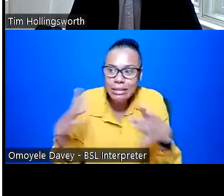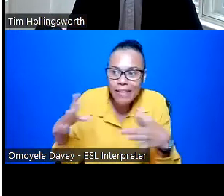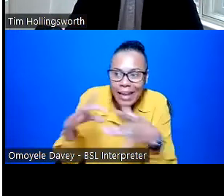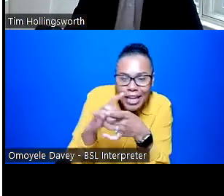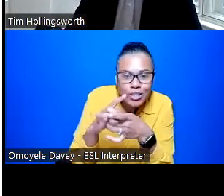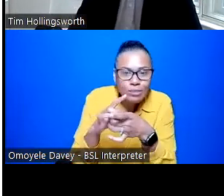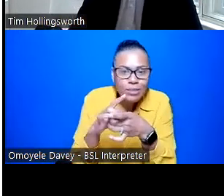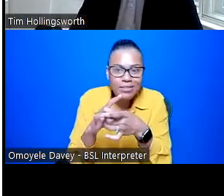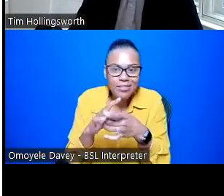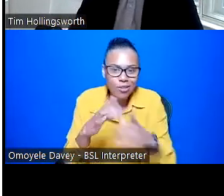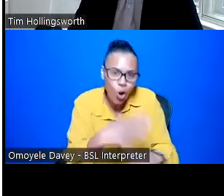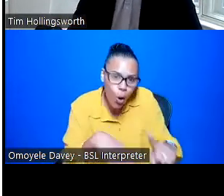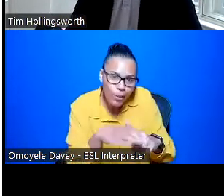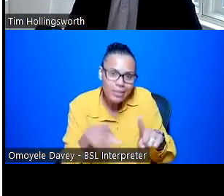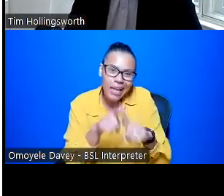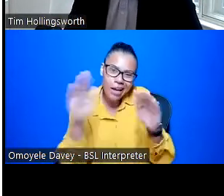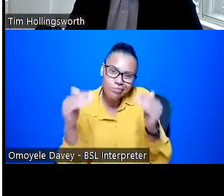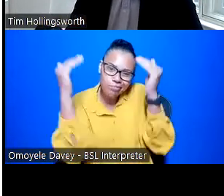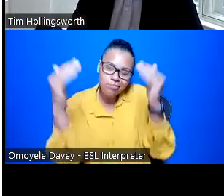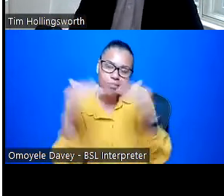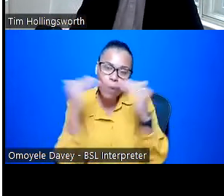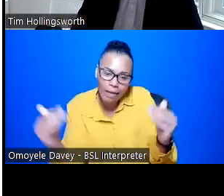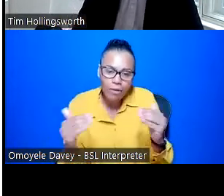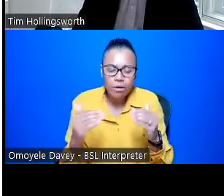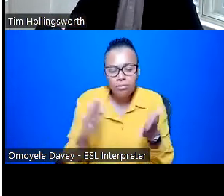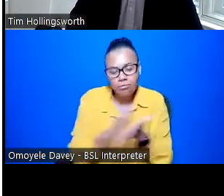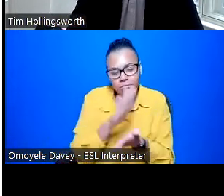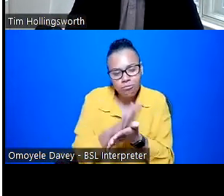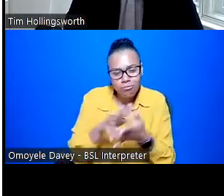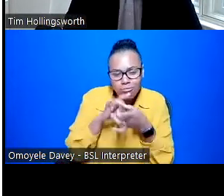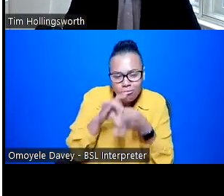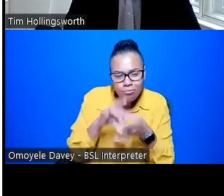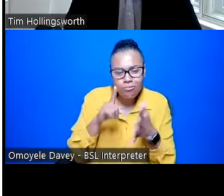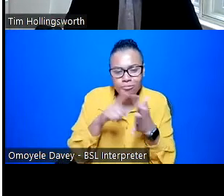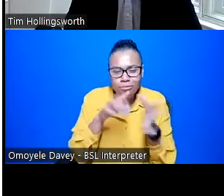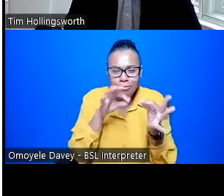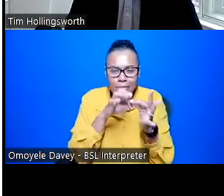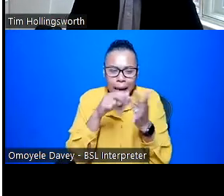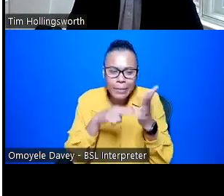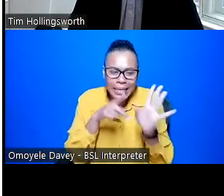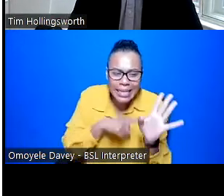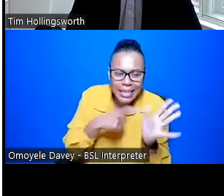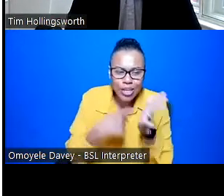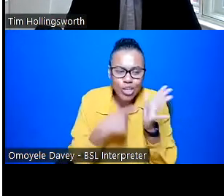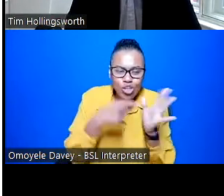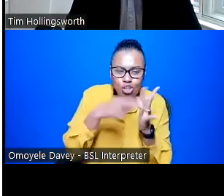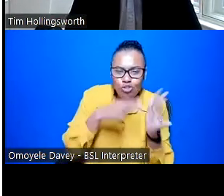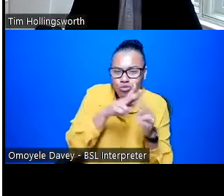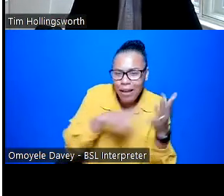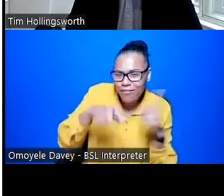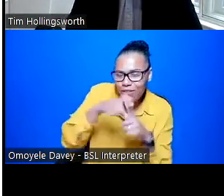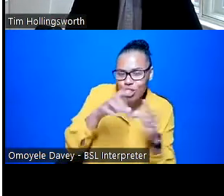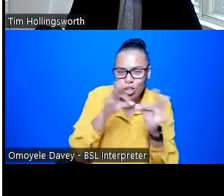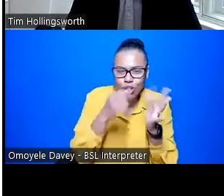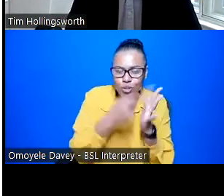And we've been delighted to work with Ebony Rainford Brent and others around the ACE programme that started life in Surrey County Cricket Club and